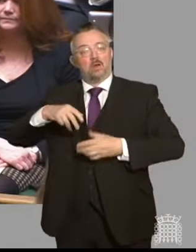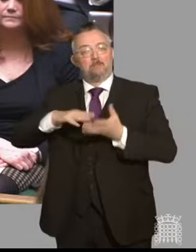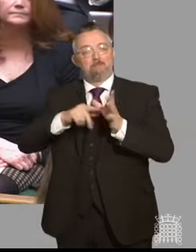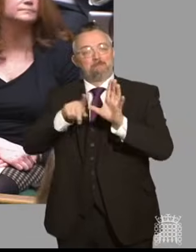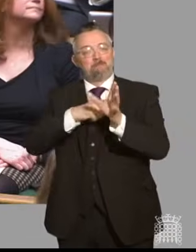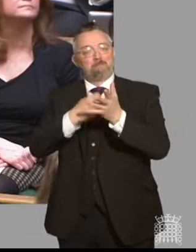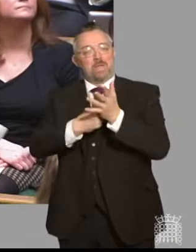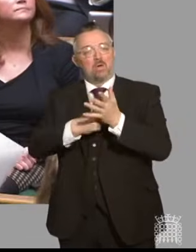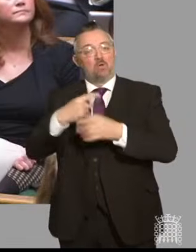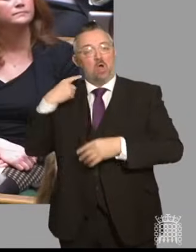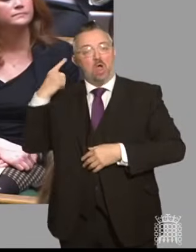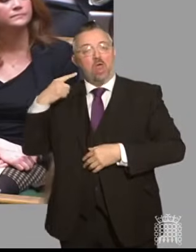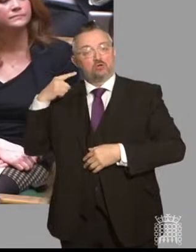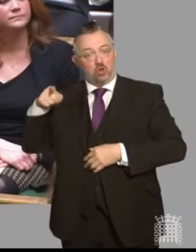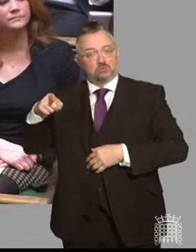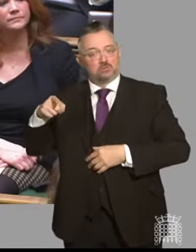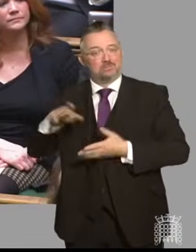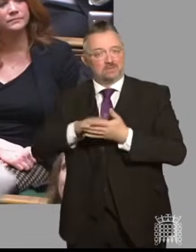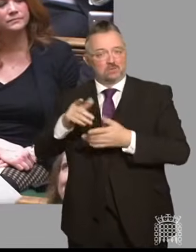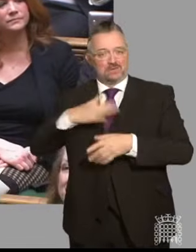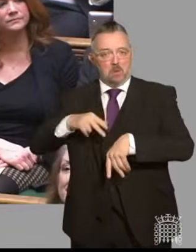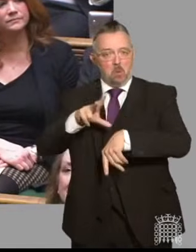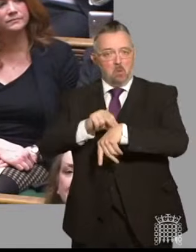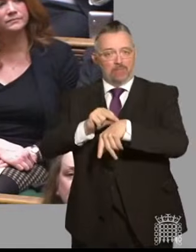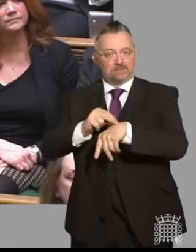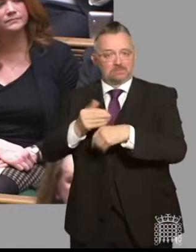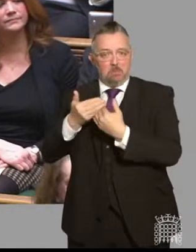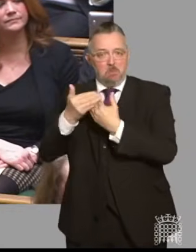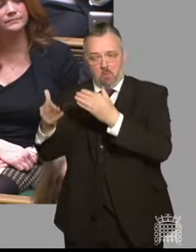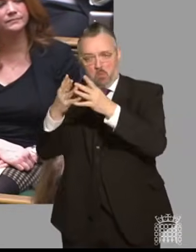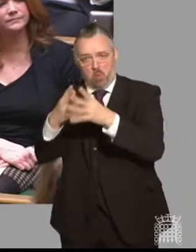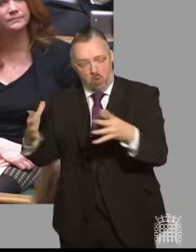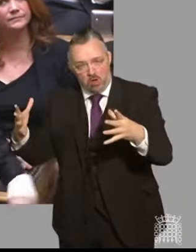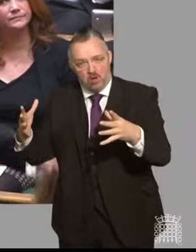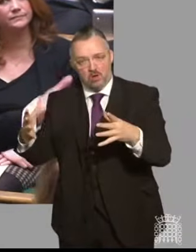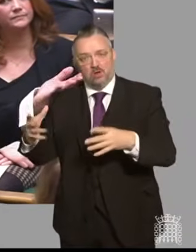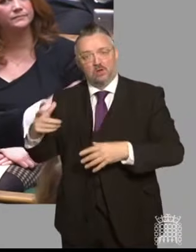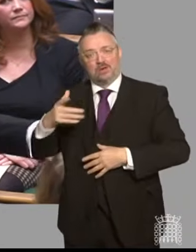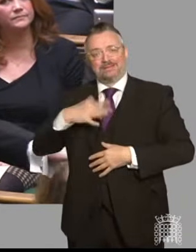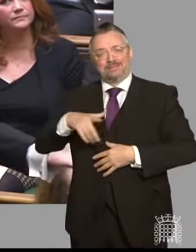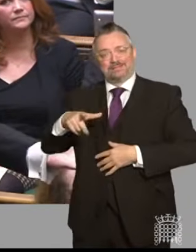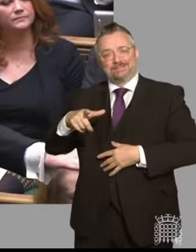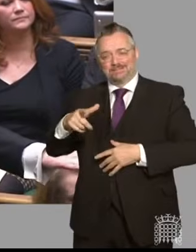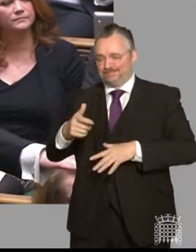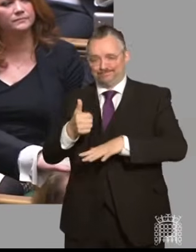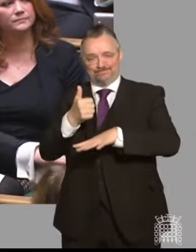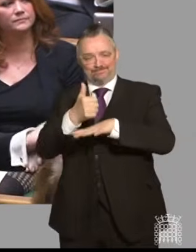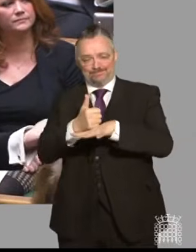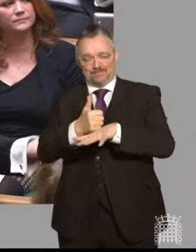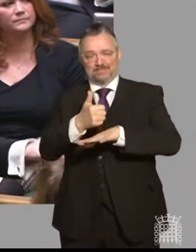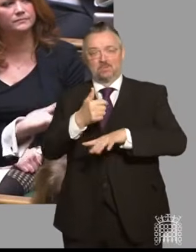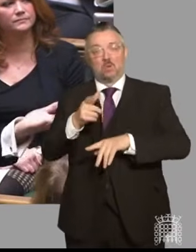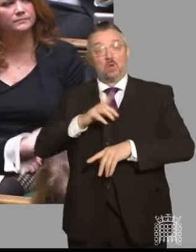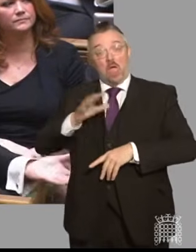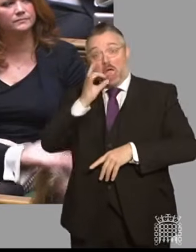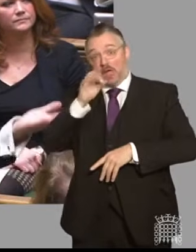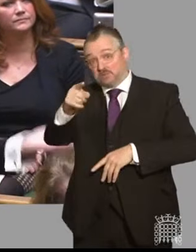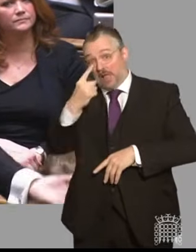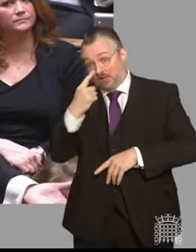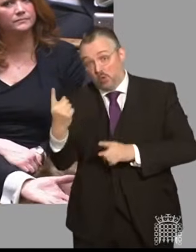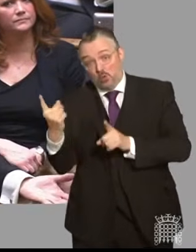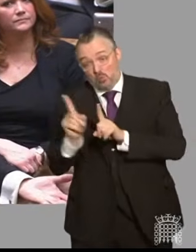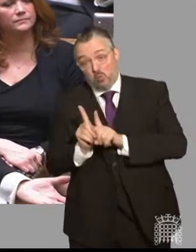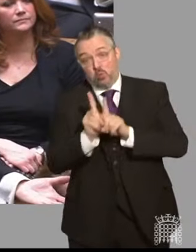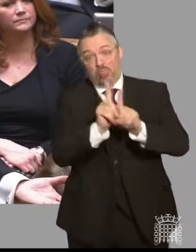funding settlement for Havering, so will he come with me to Romford Market, follow the footsteps of Margaret Thatcher,